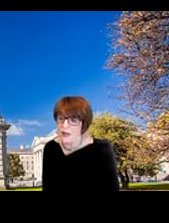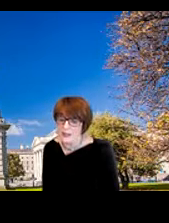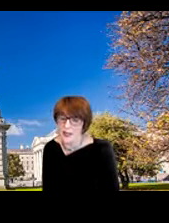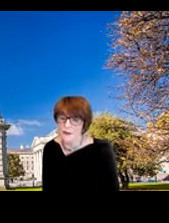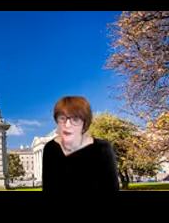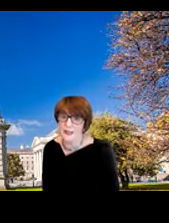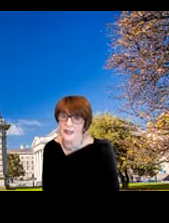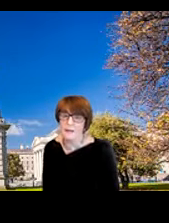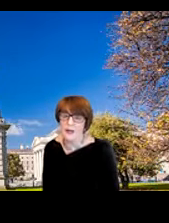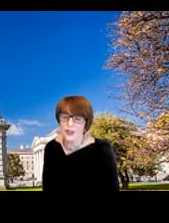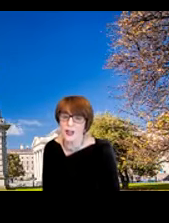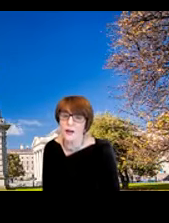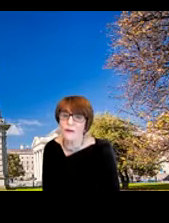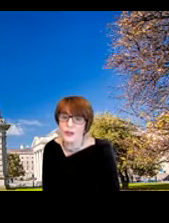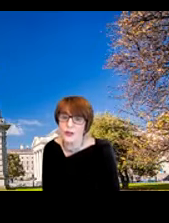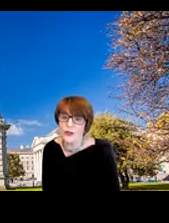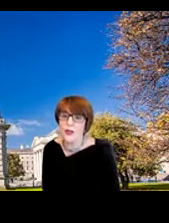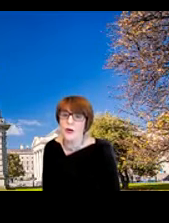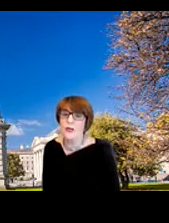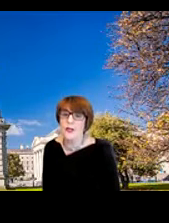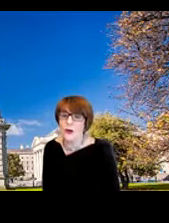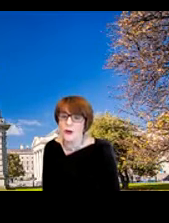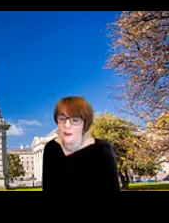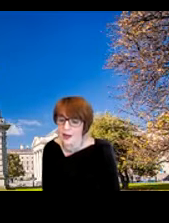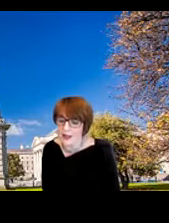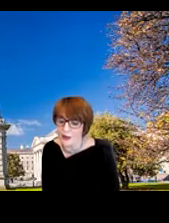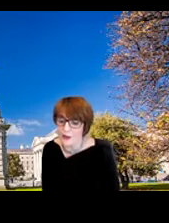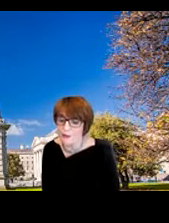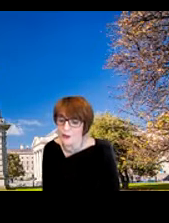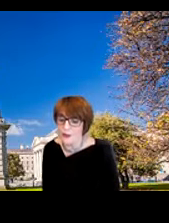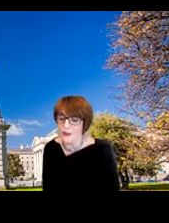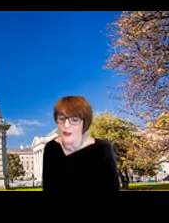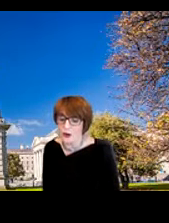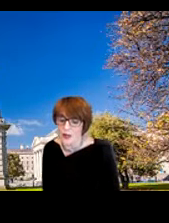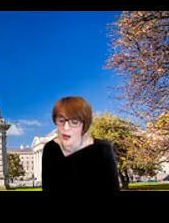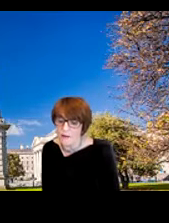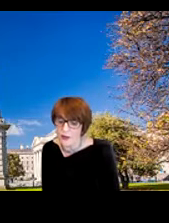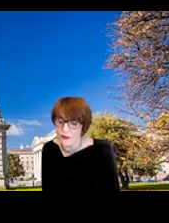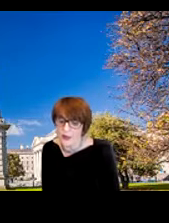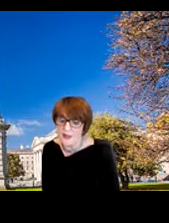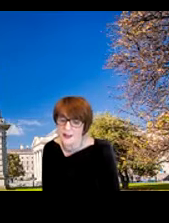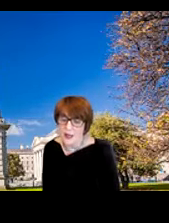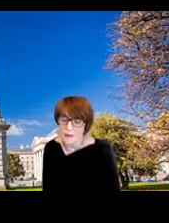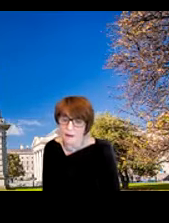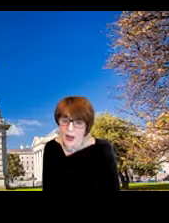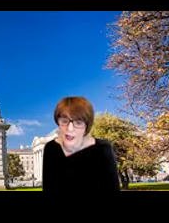long-term side effects, because I think for us all, we can all get back out moving, we can all now meet our friends, but for any of